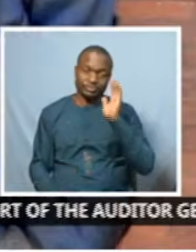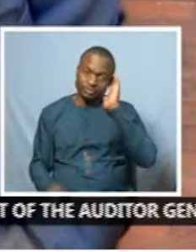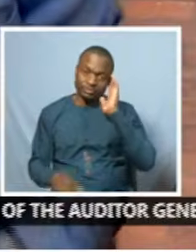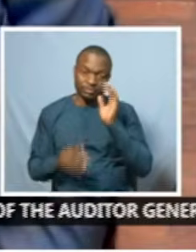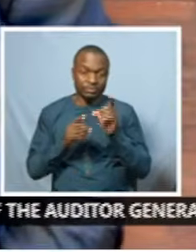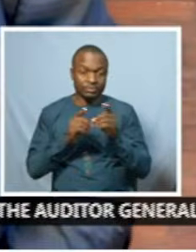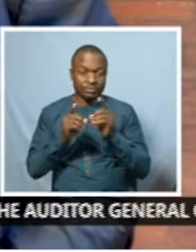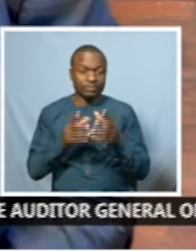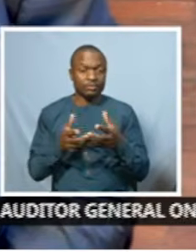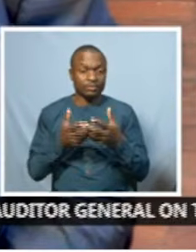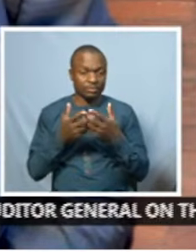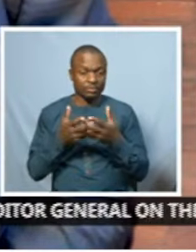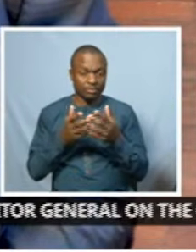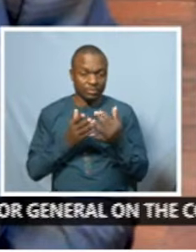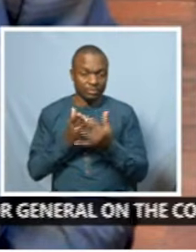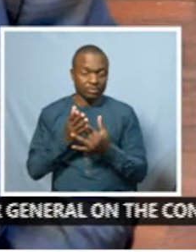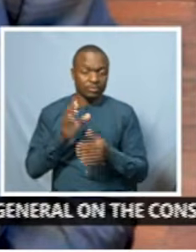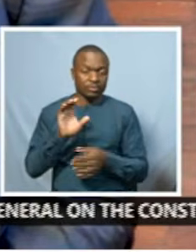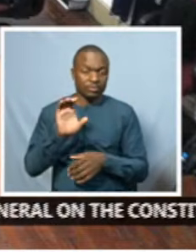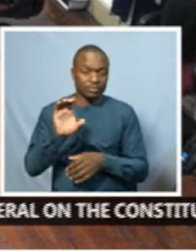Director Engineering through the CS.